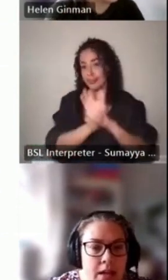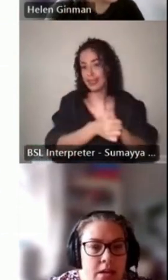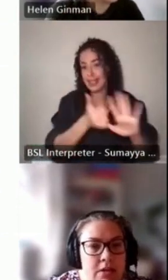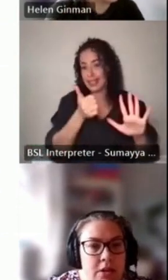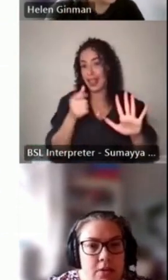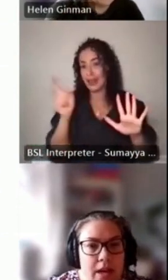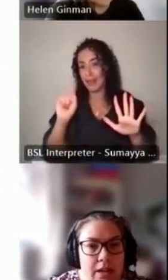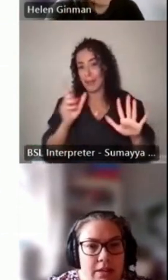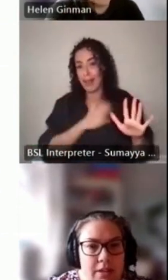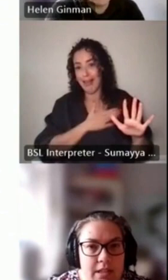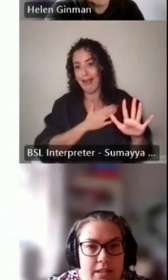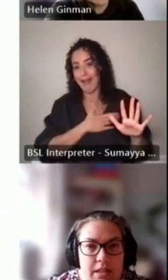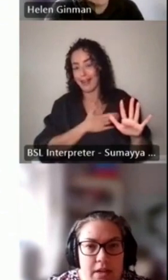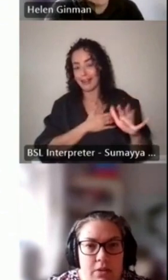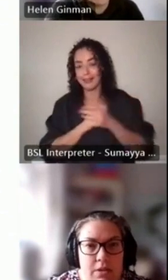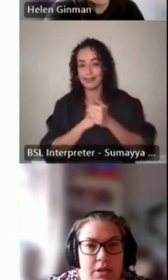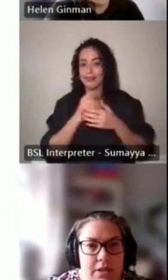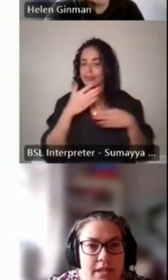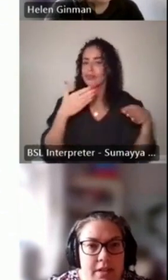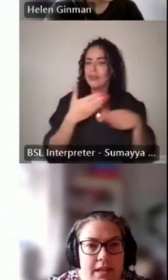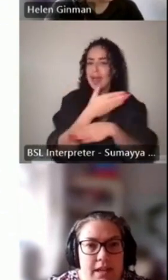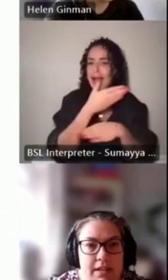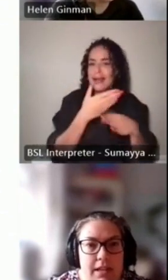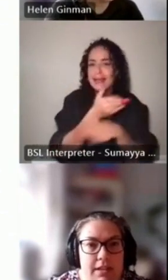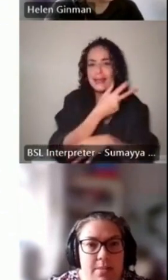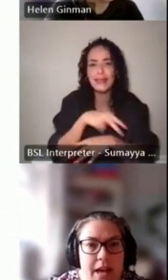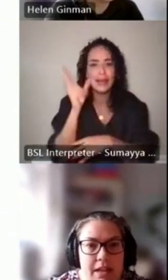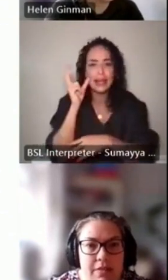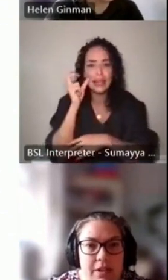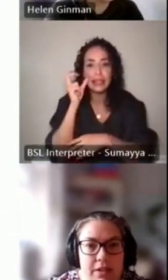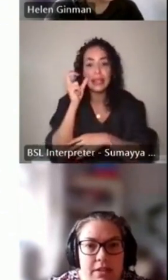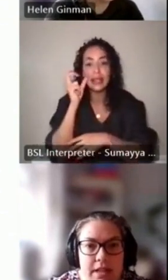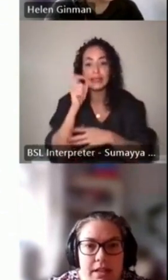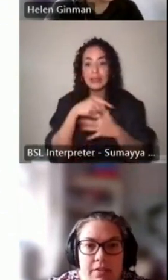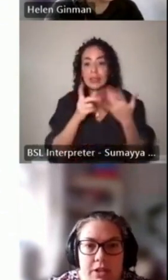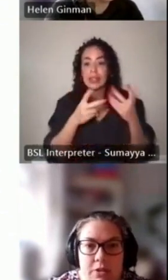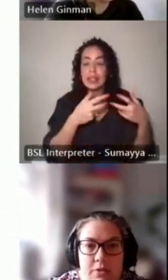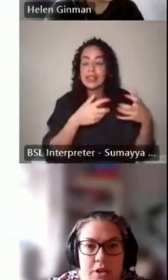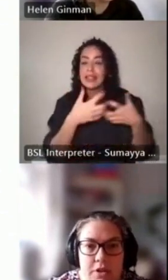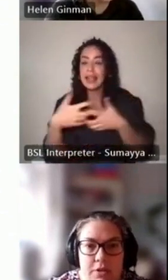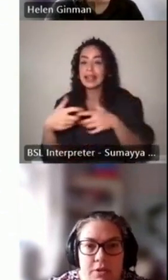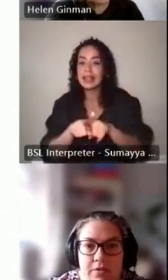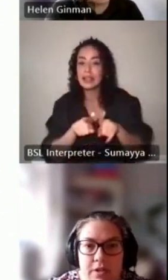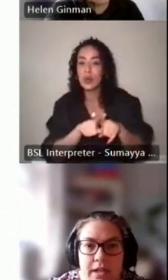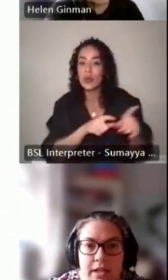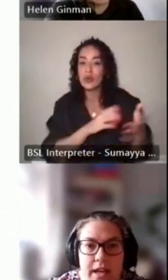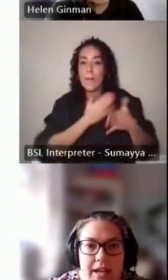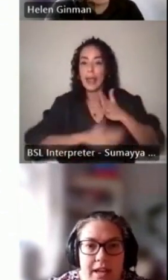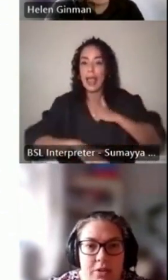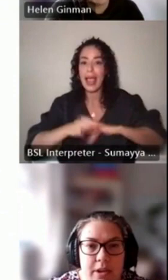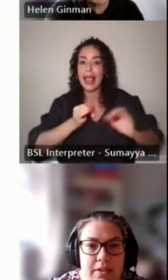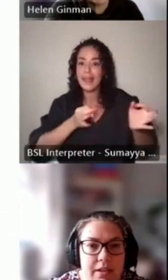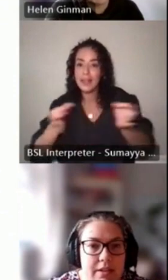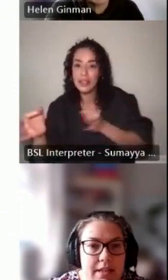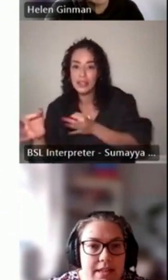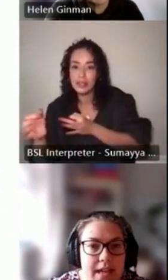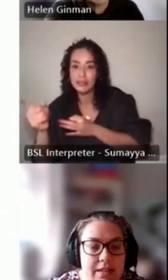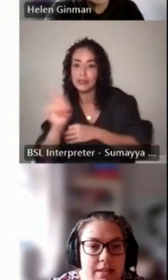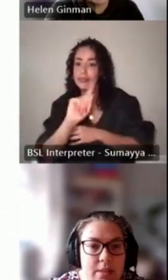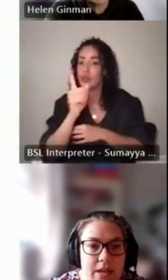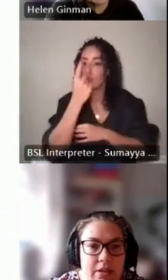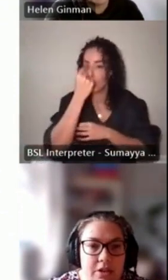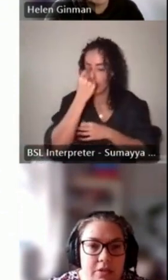then. So active listening skills are a set of techniques and behaviours that individuals use to fully engage with